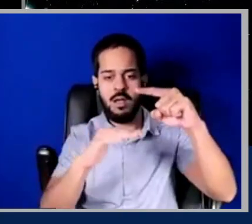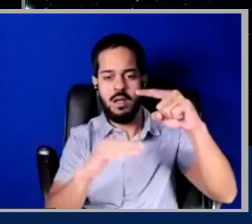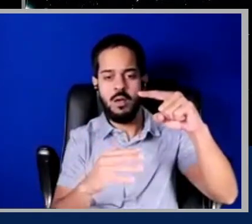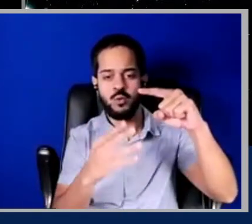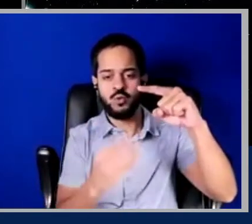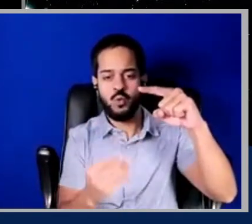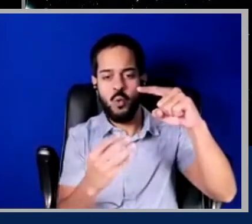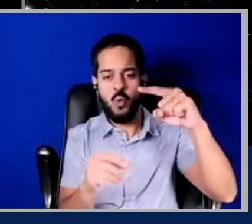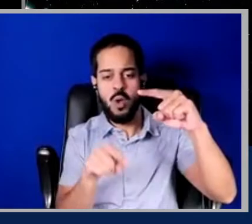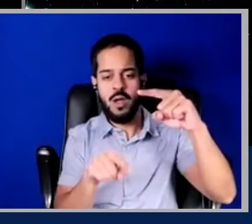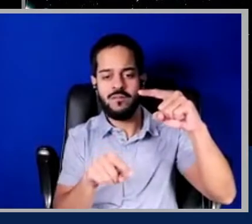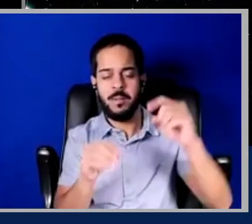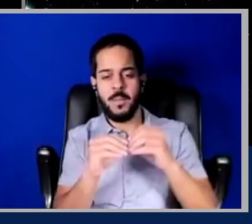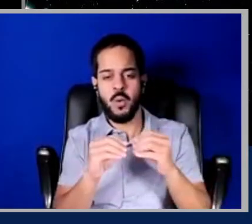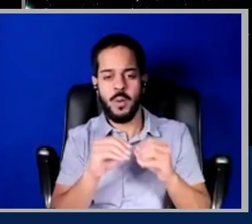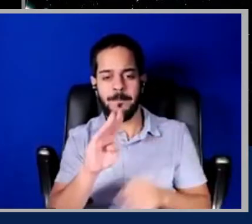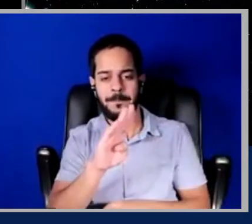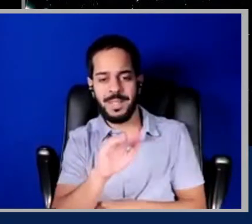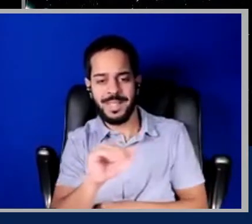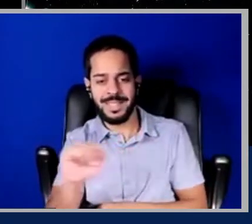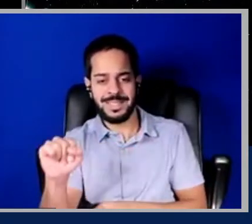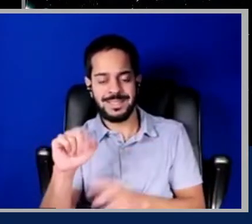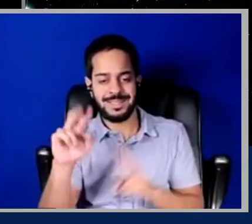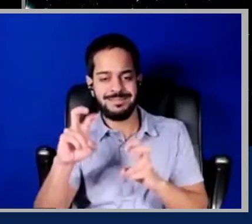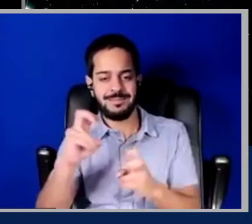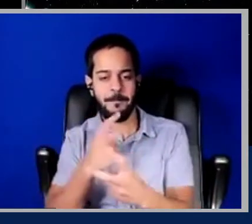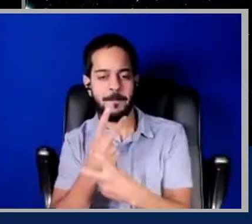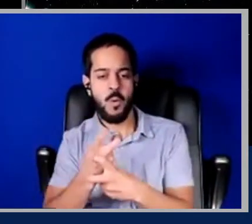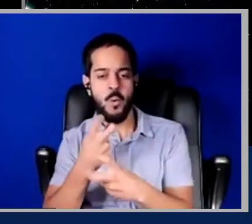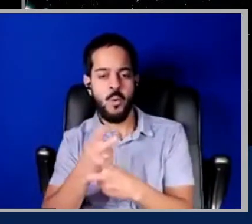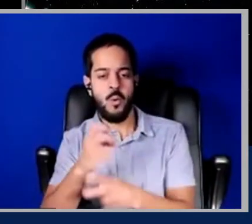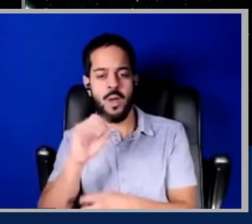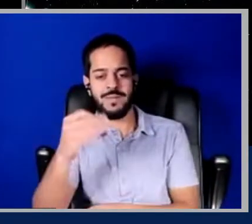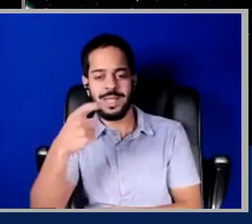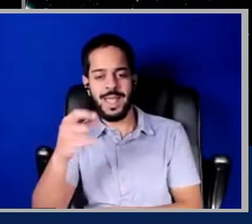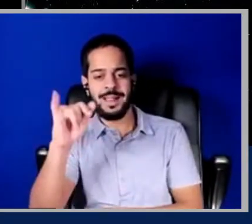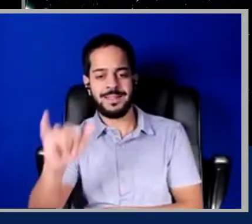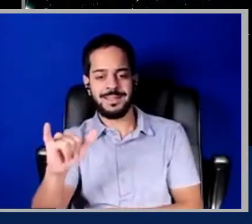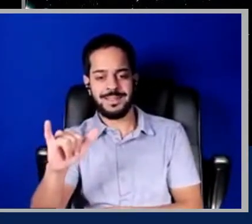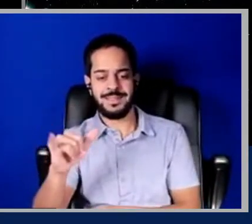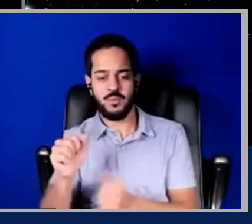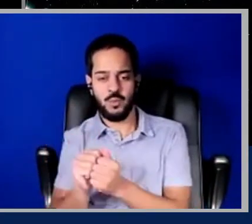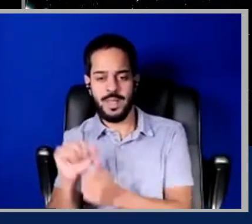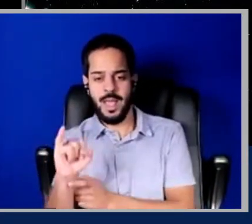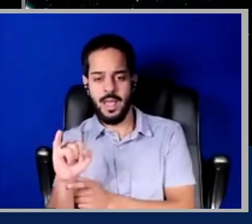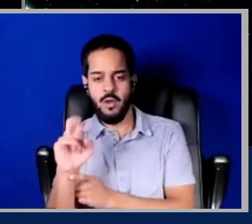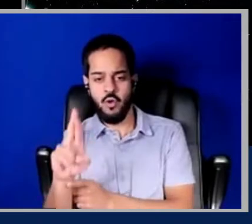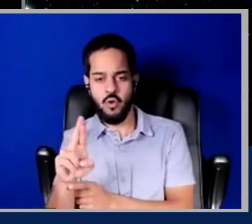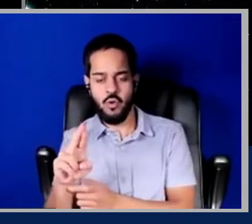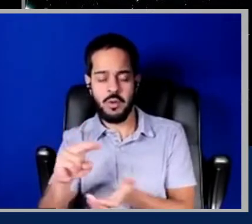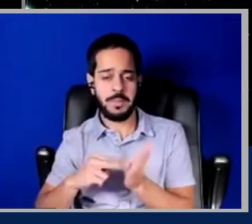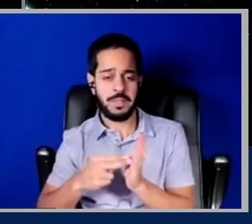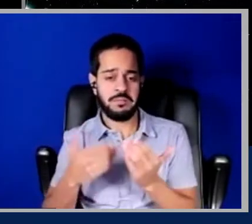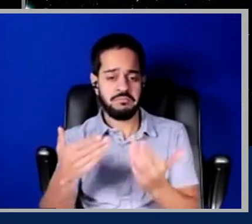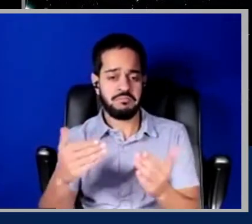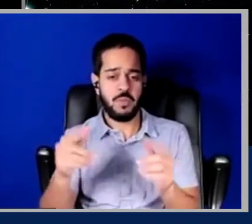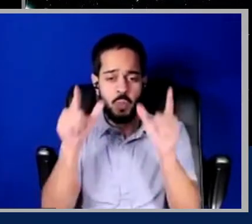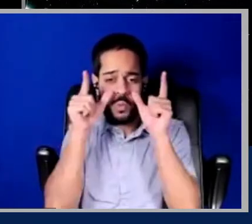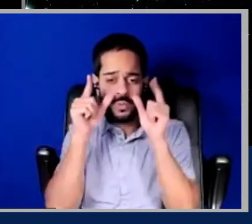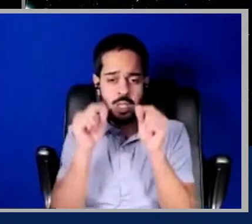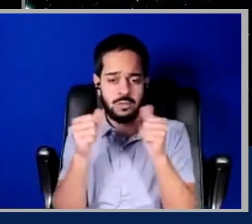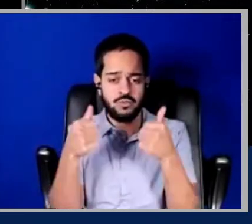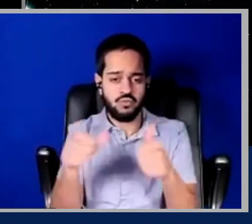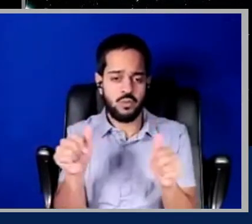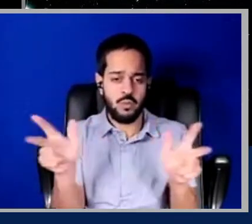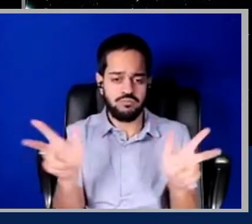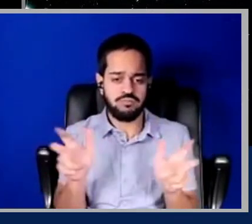note that's kind of zooming into the bones of the galaxy and the infrared. So again, I would perhaps close your eyes and take a listen, but this is like